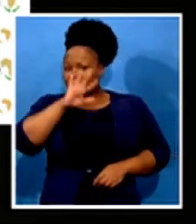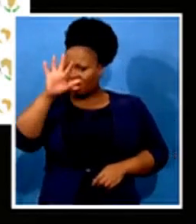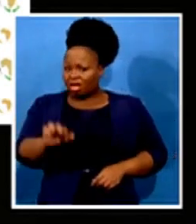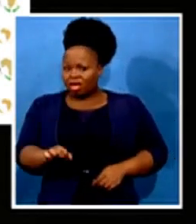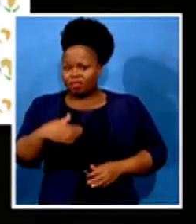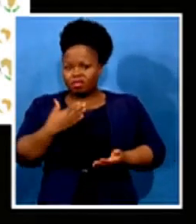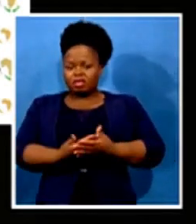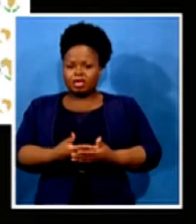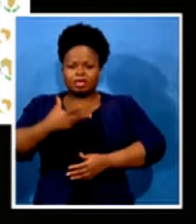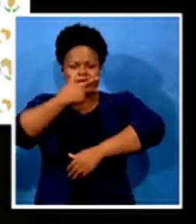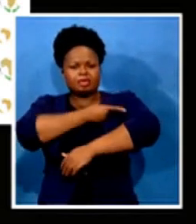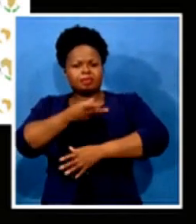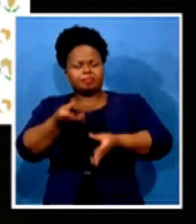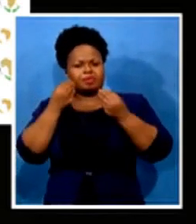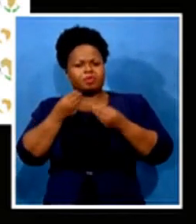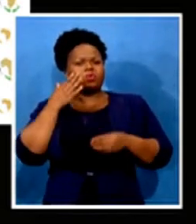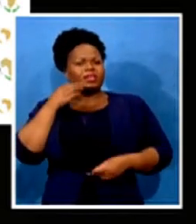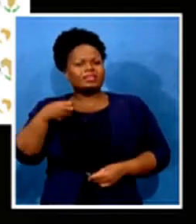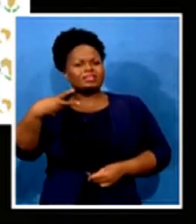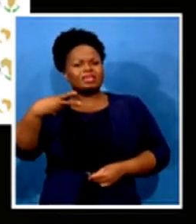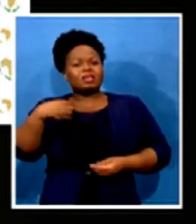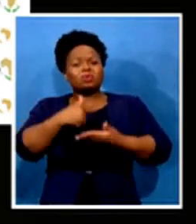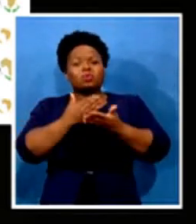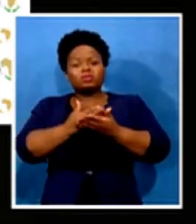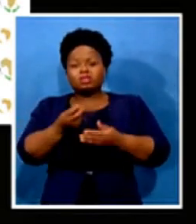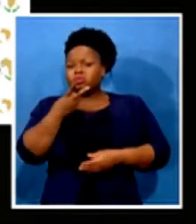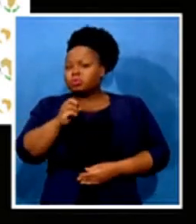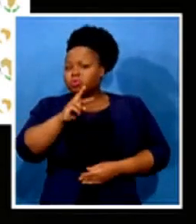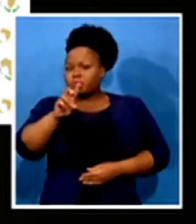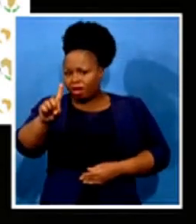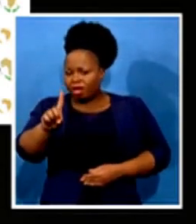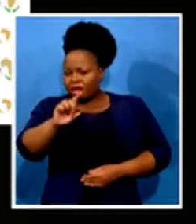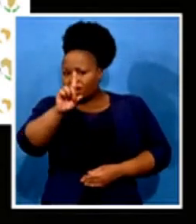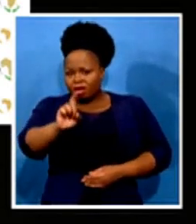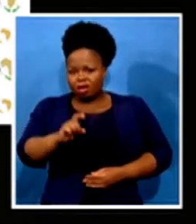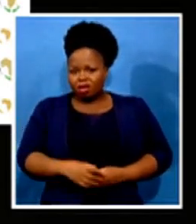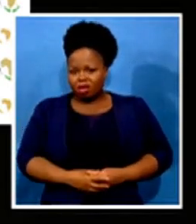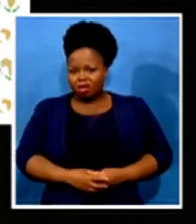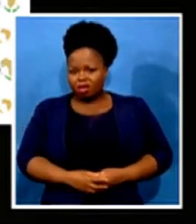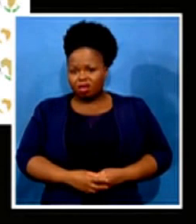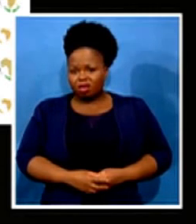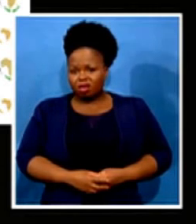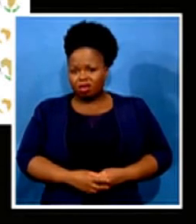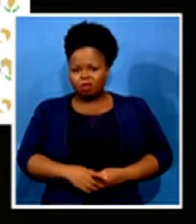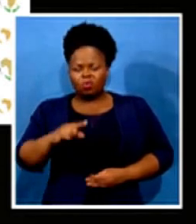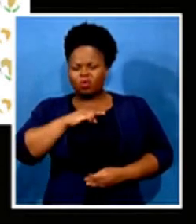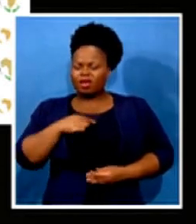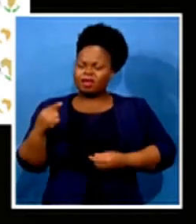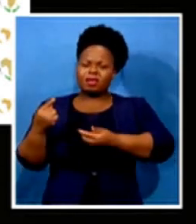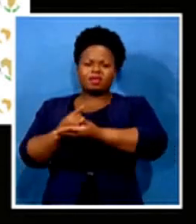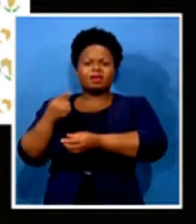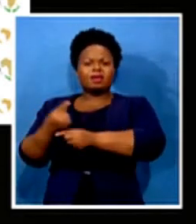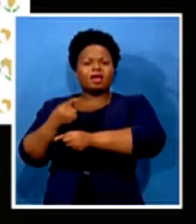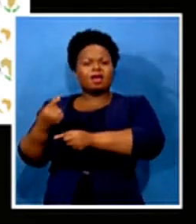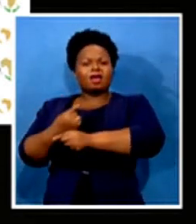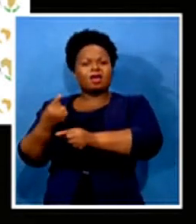second quarter of 2021? And she says she's asking because Ghana's leadership has announced that they will get